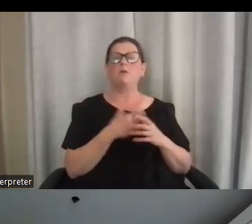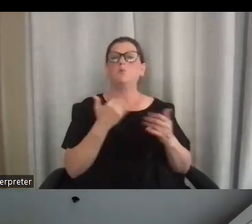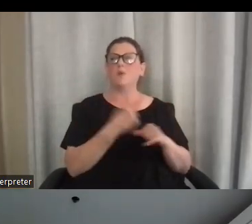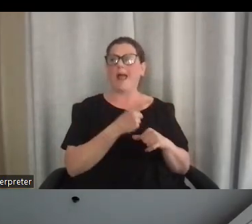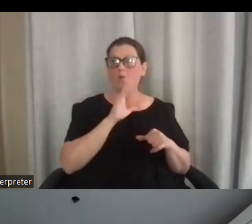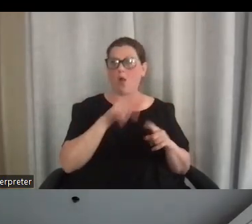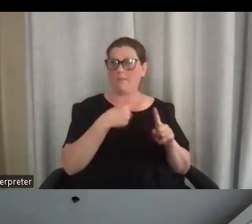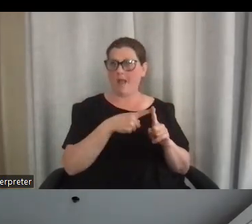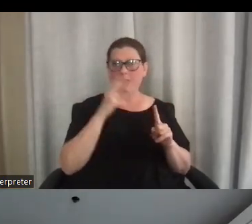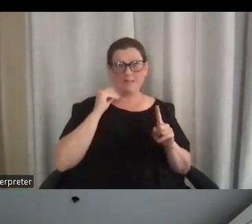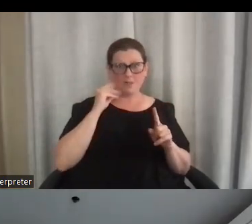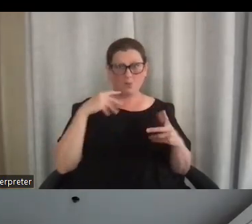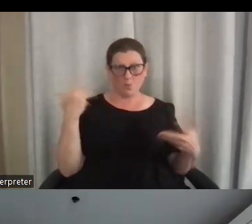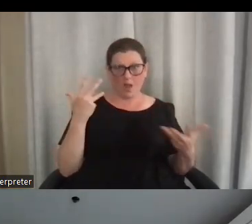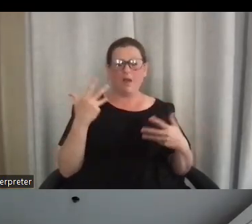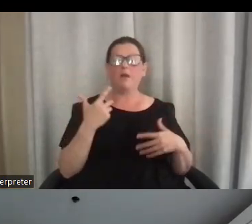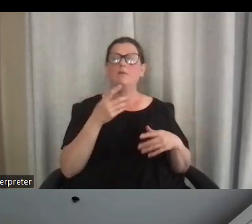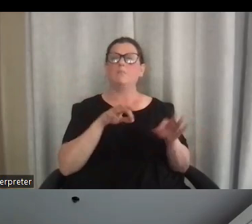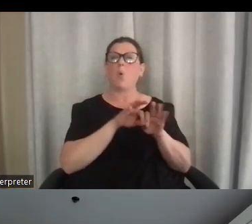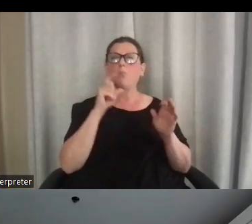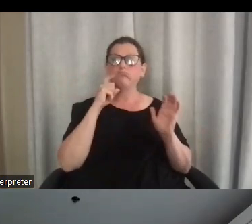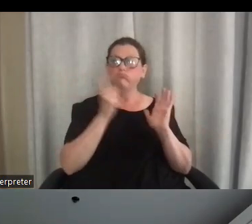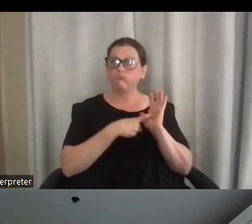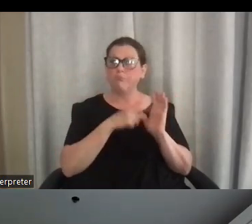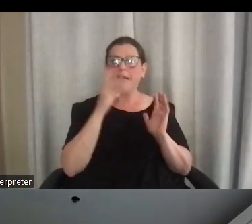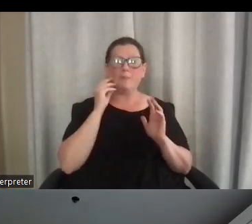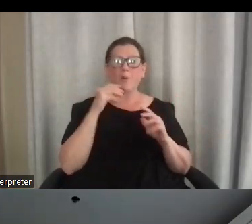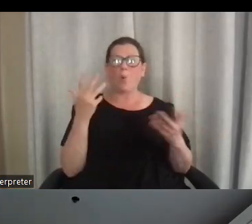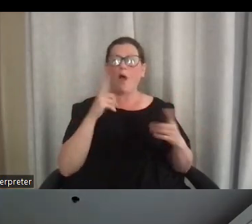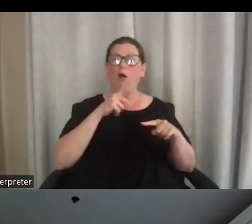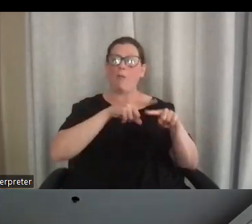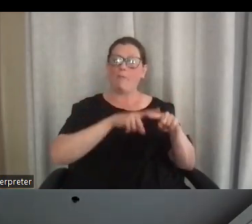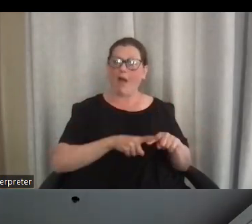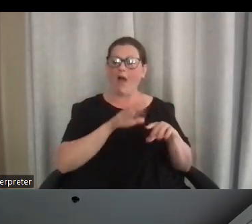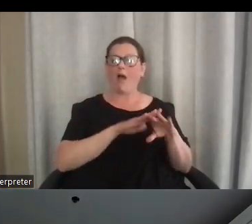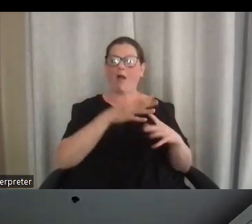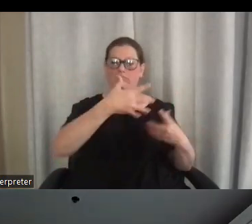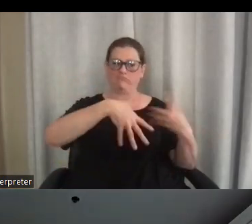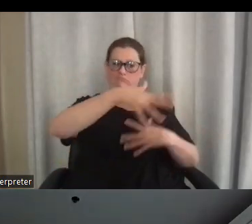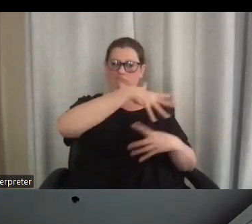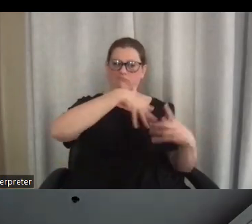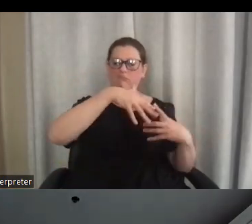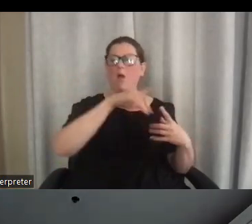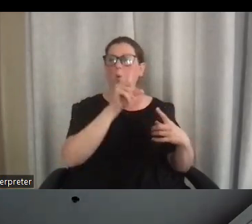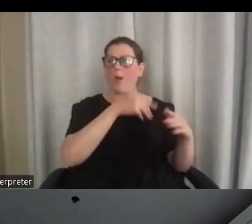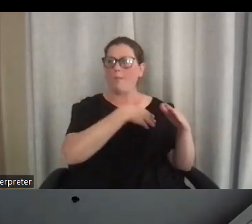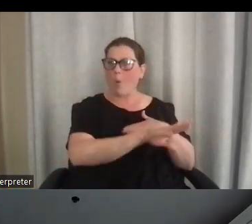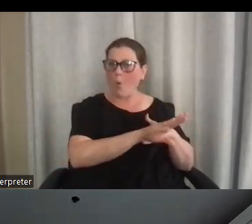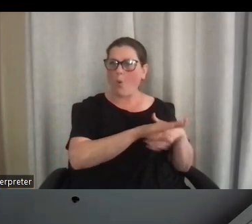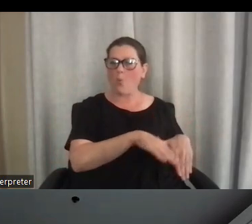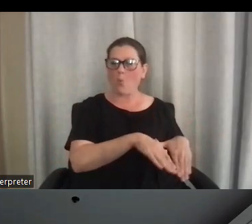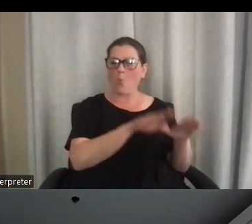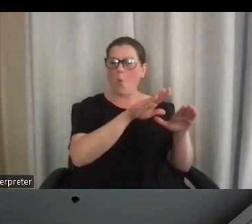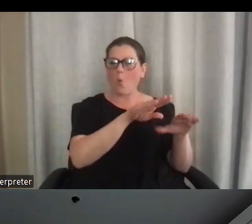I want to make sure we acknowledge that what those experiences are dependent on the conditions in which people are born, grow,